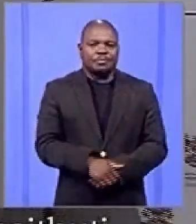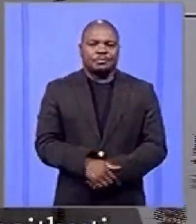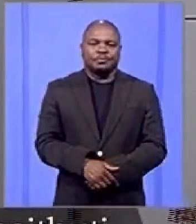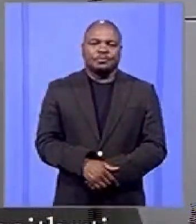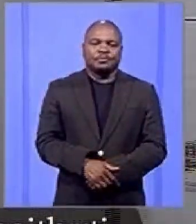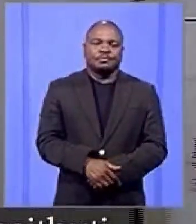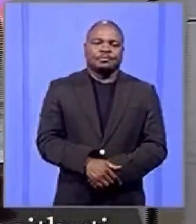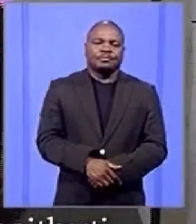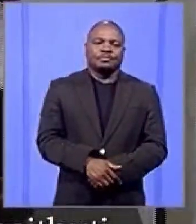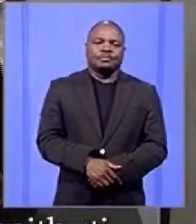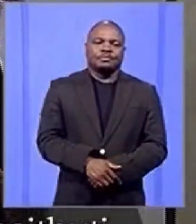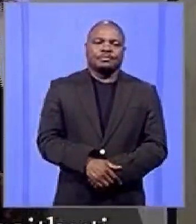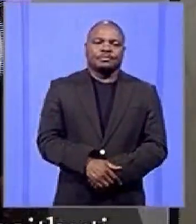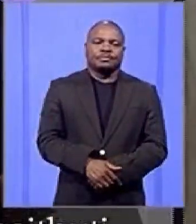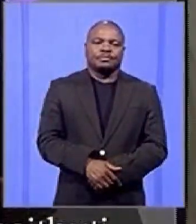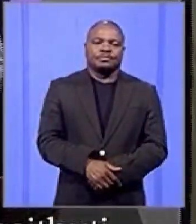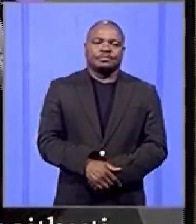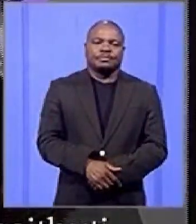tsa SABC, Kimberley.